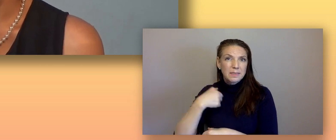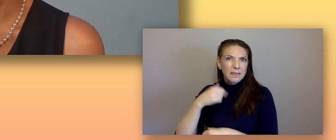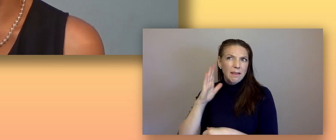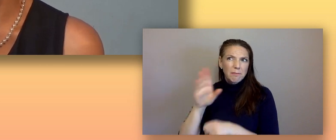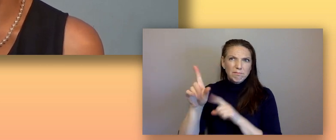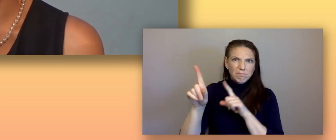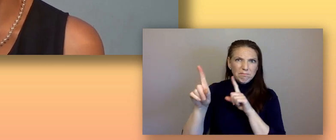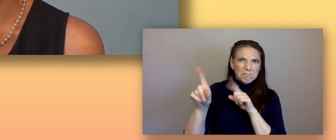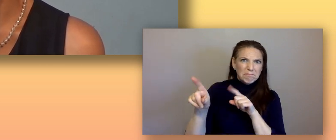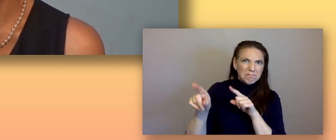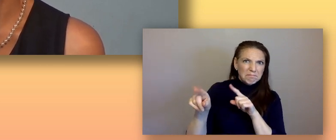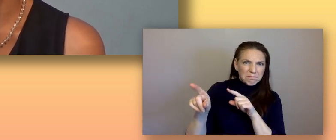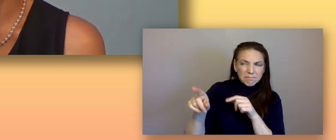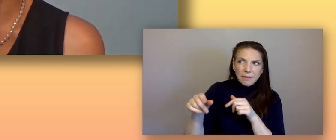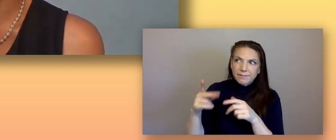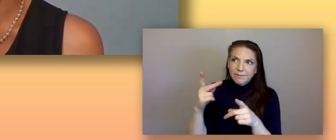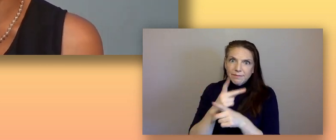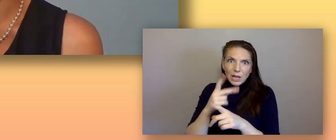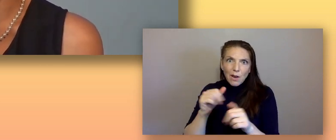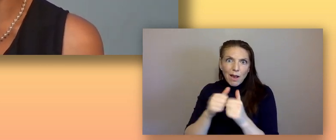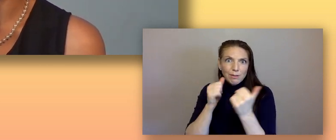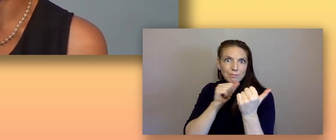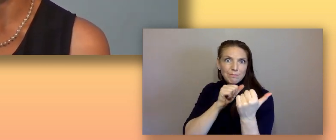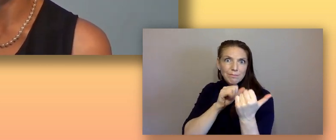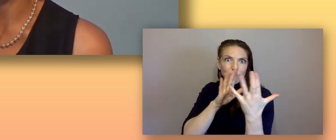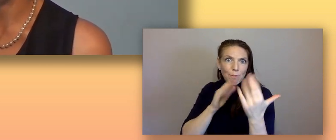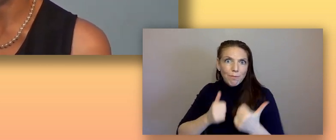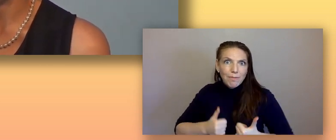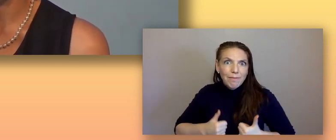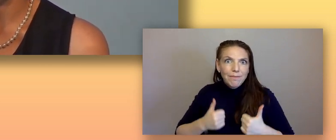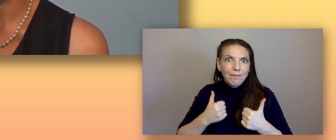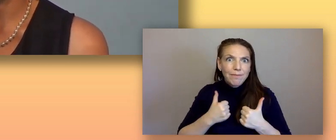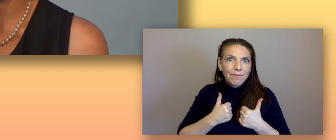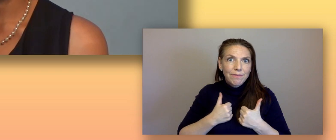check and learn tricks to make my daily life more manageable.